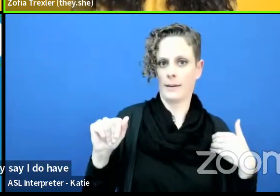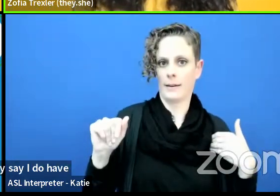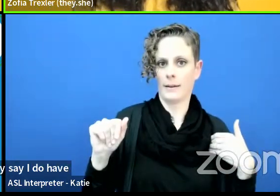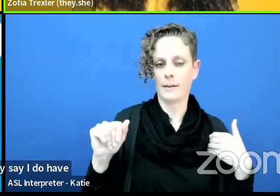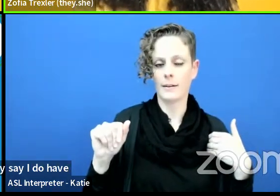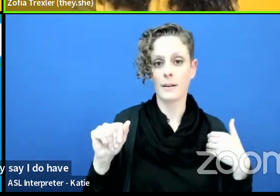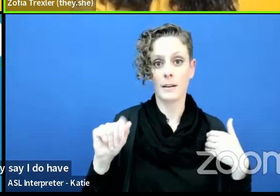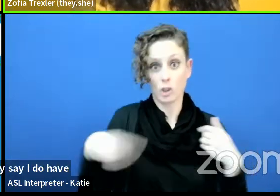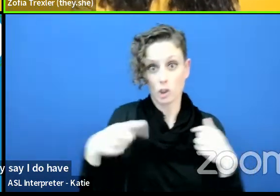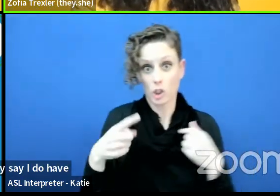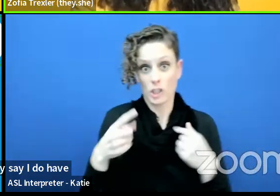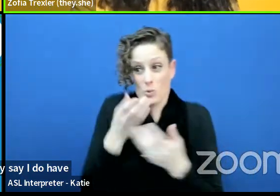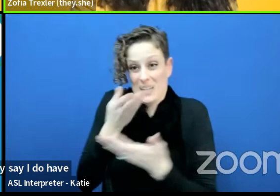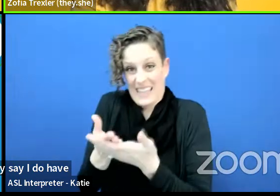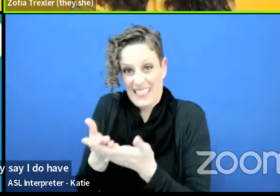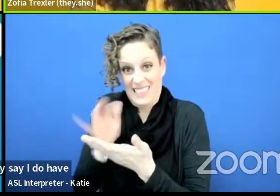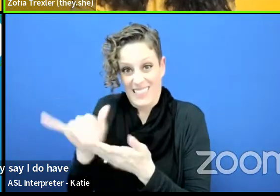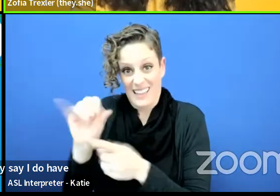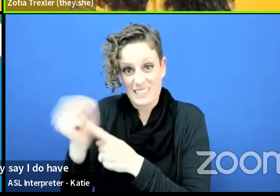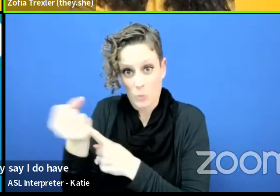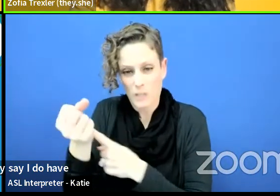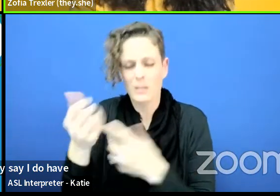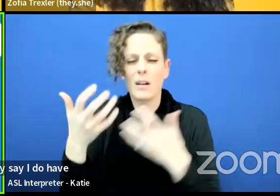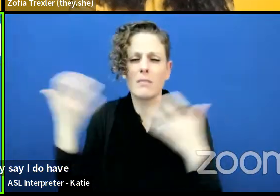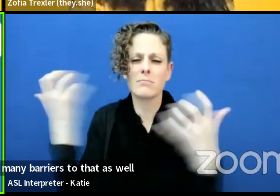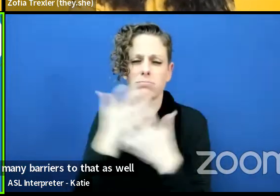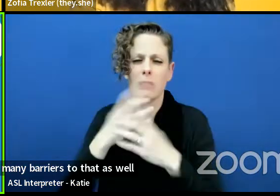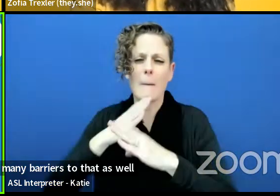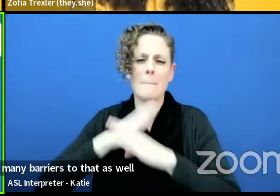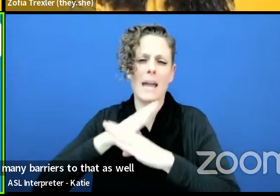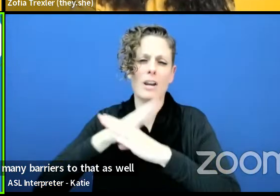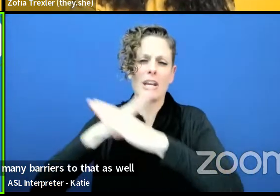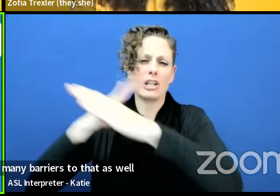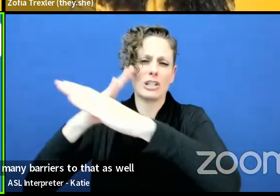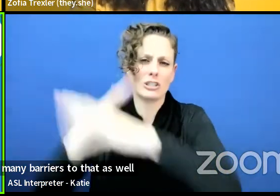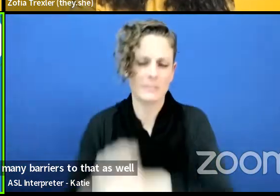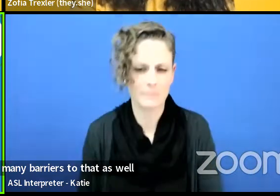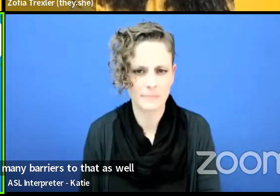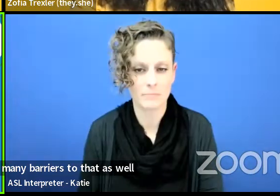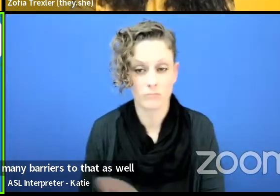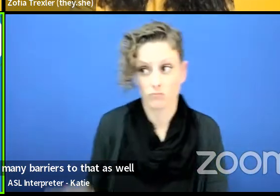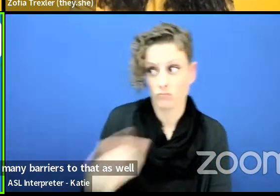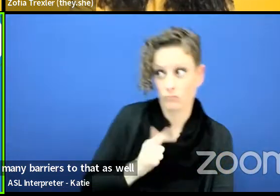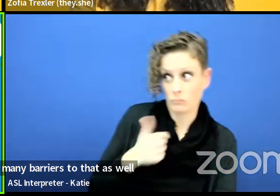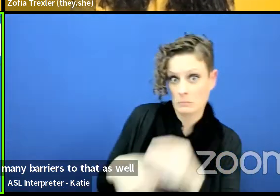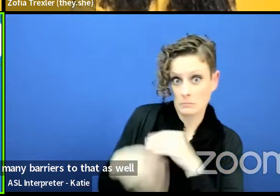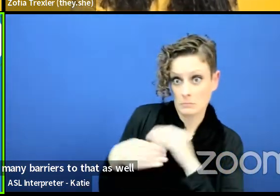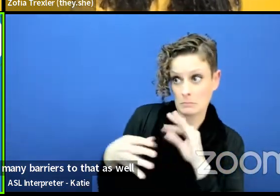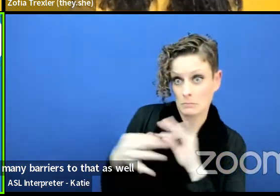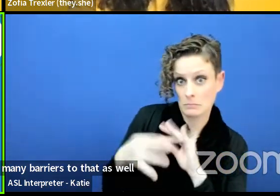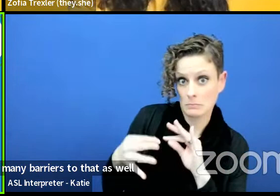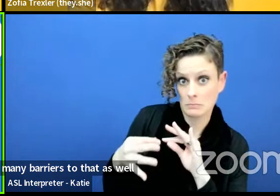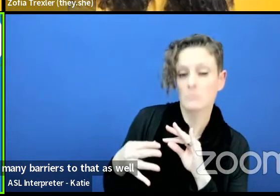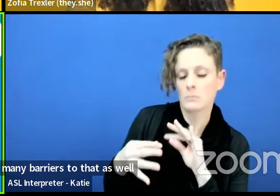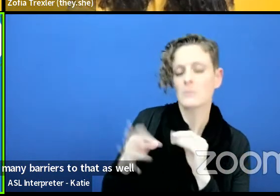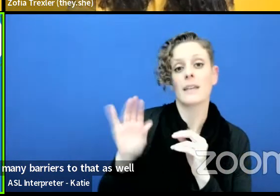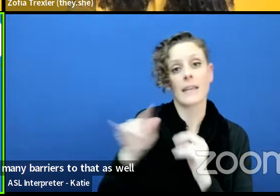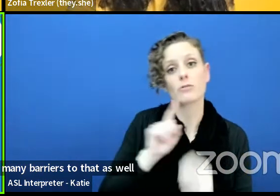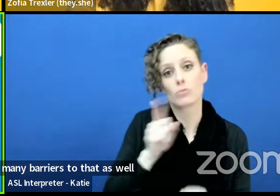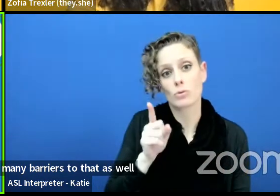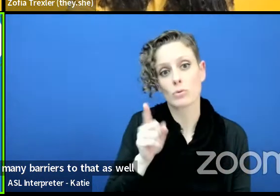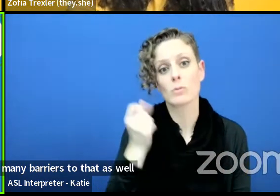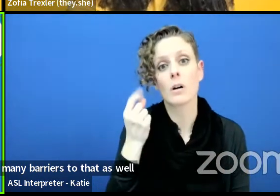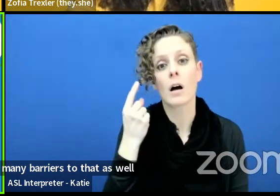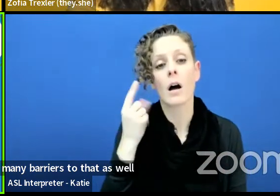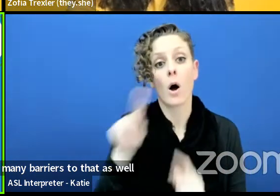barriers to that as well. So with that being, can I say one more statement? That is true that, because